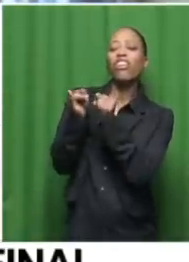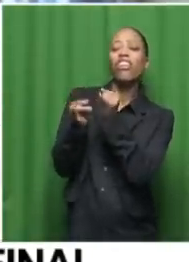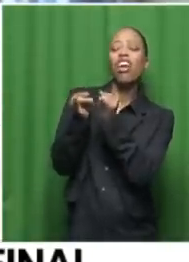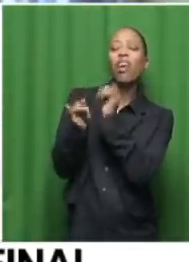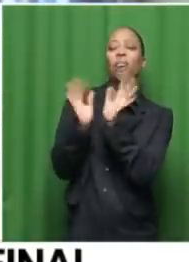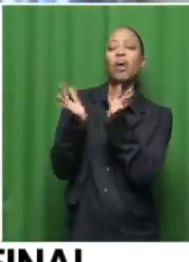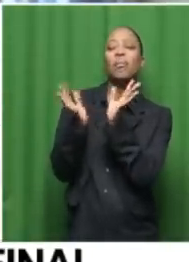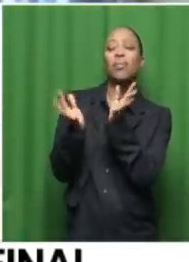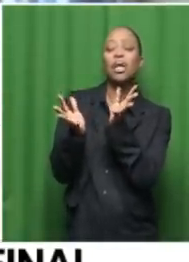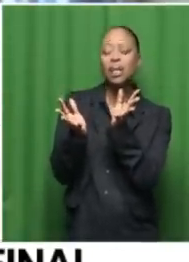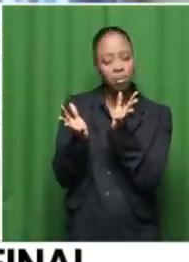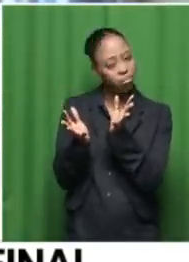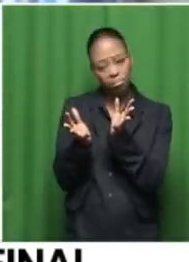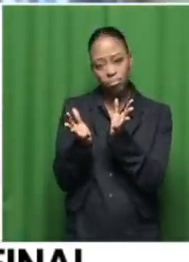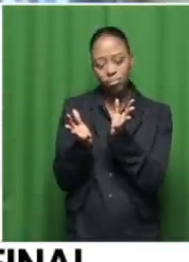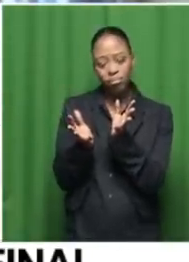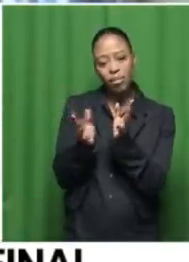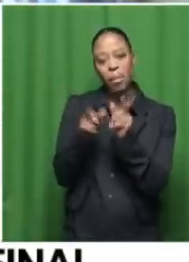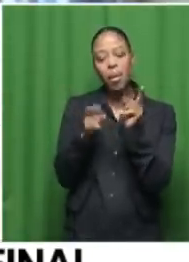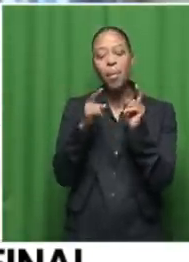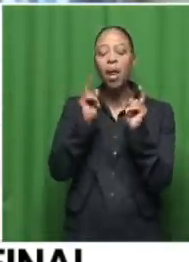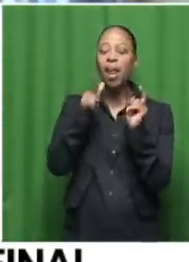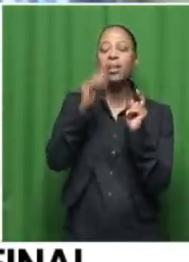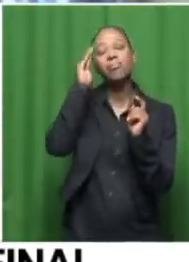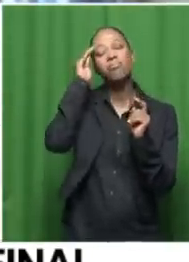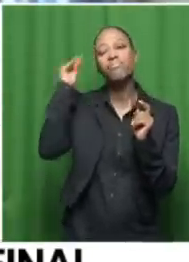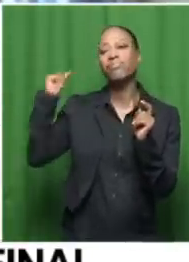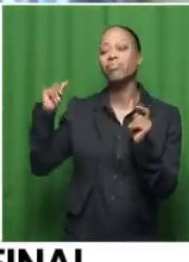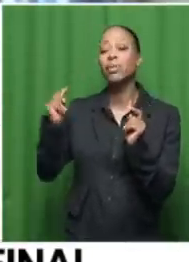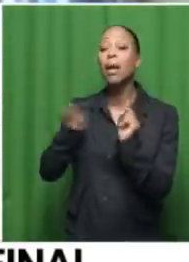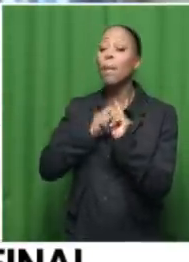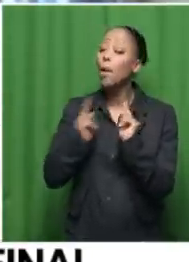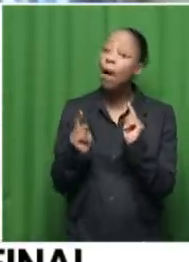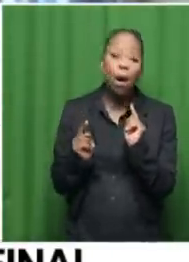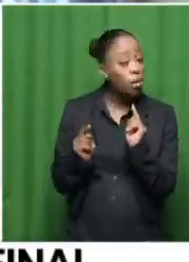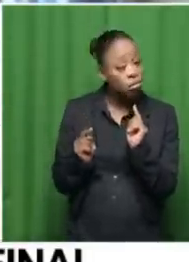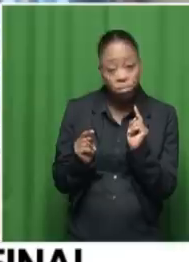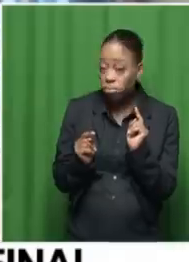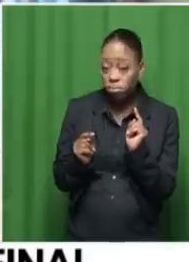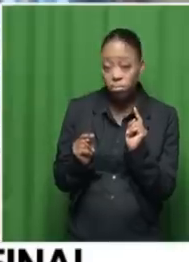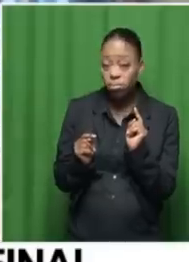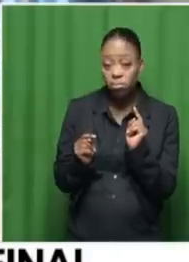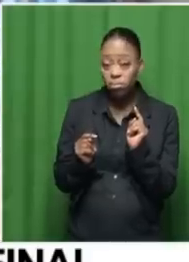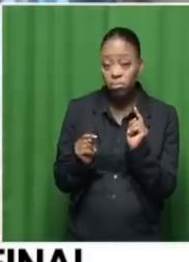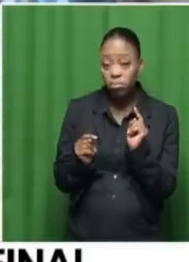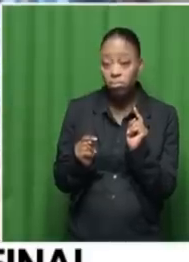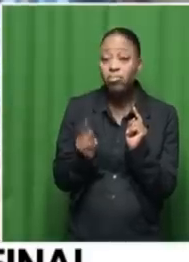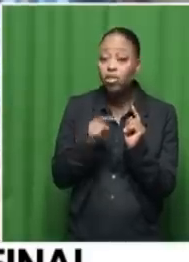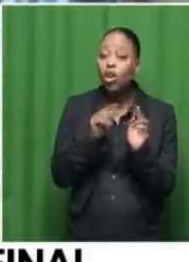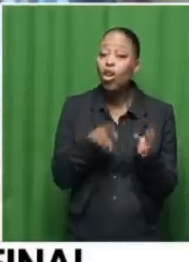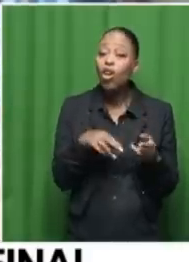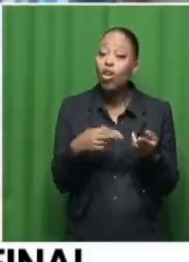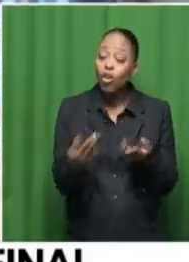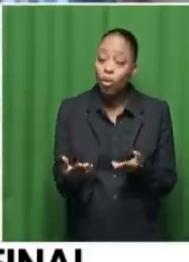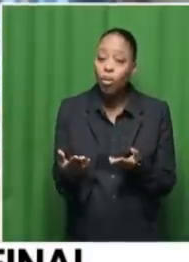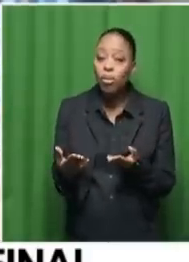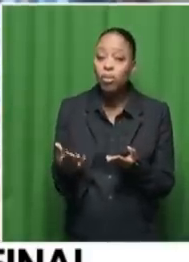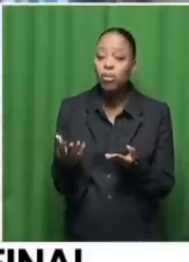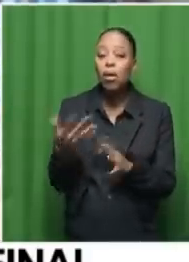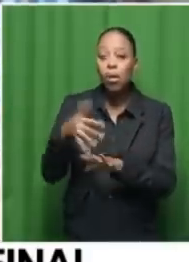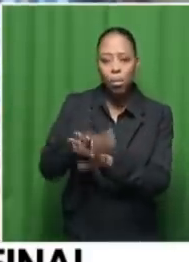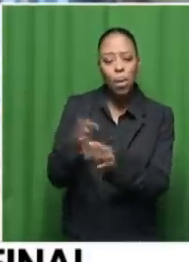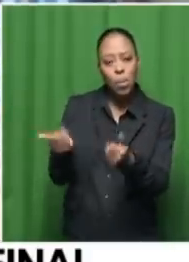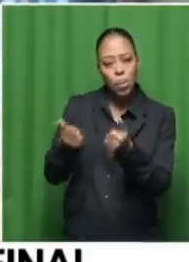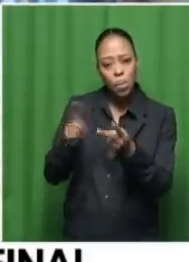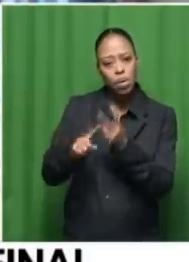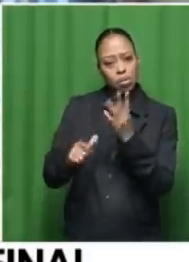until it cools off and then everybody forgets about it. But the Nugent Commission had its recommendations implemented and